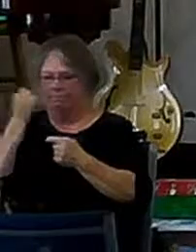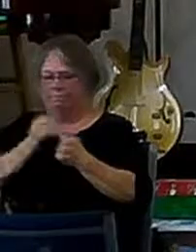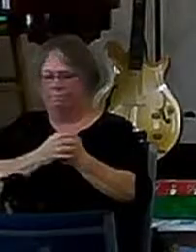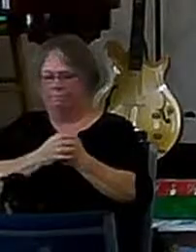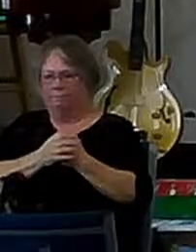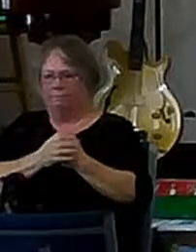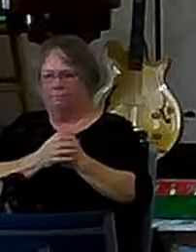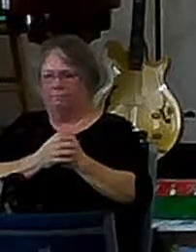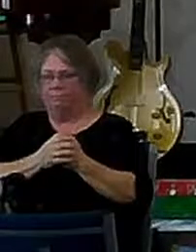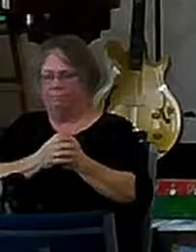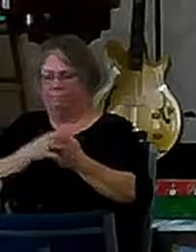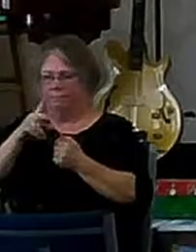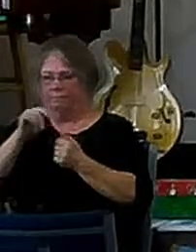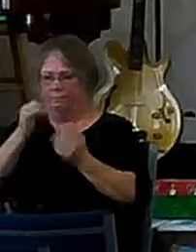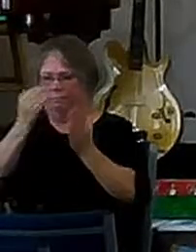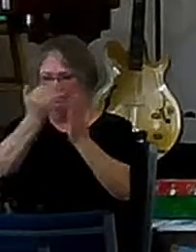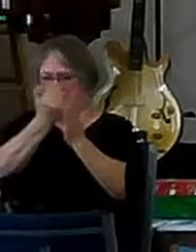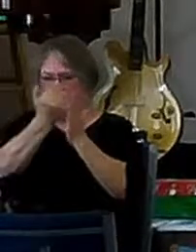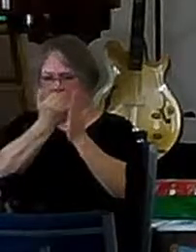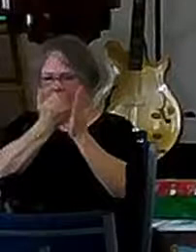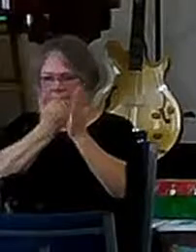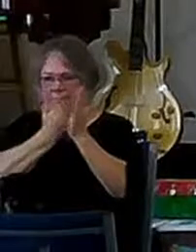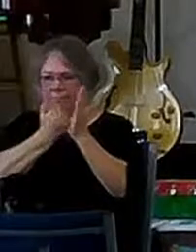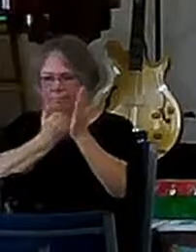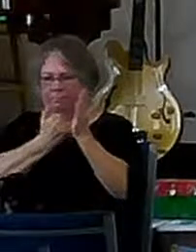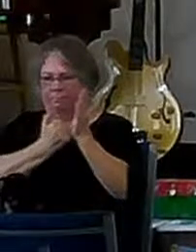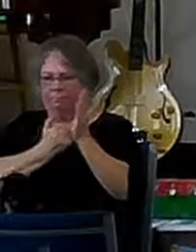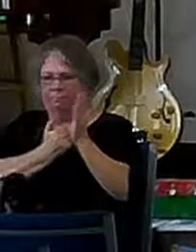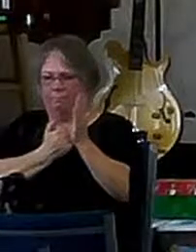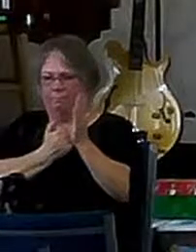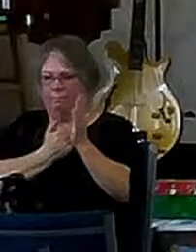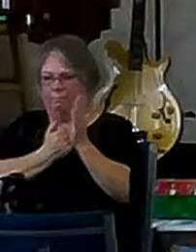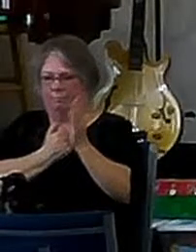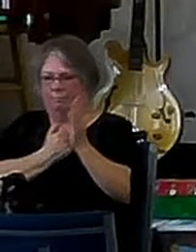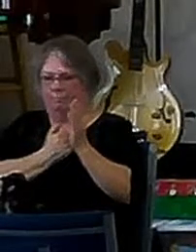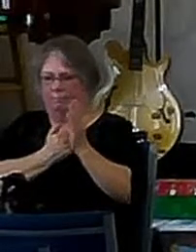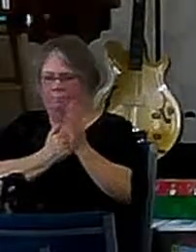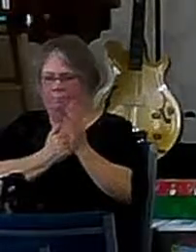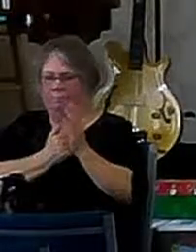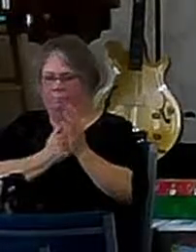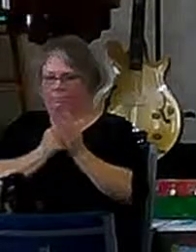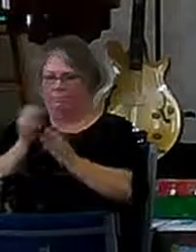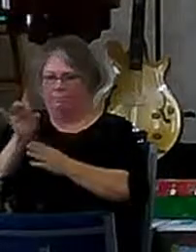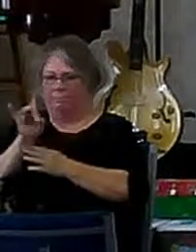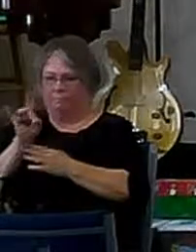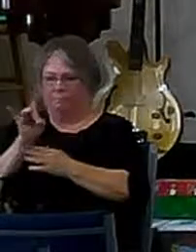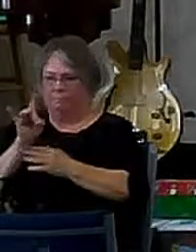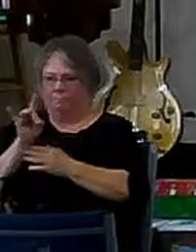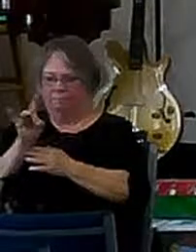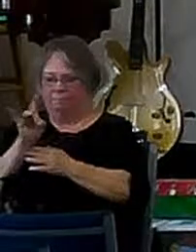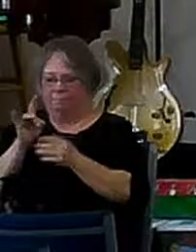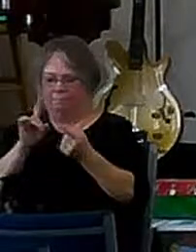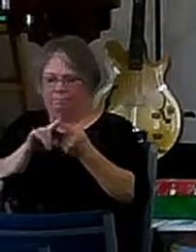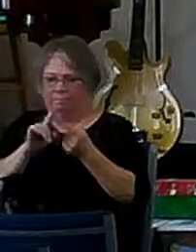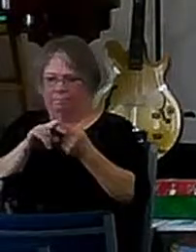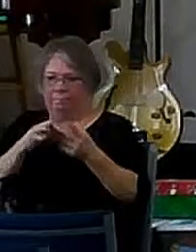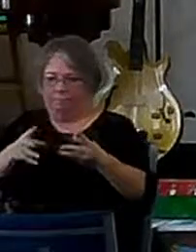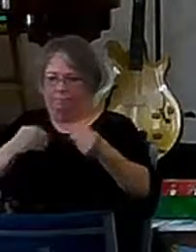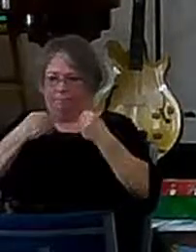And so he lists them. He could probably add to this list, but there are eight here. He makes mention of adoption.